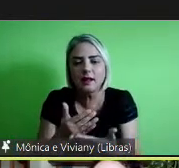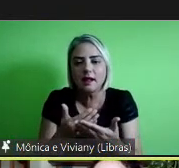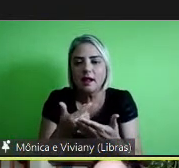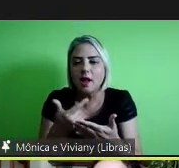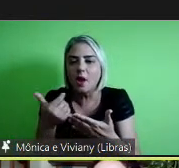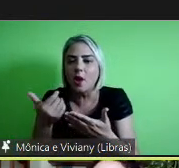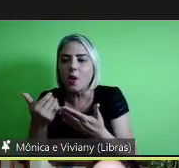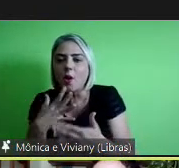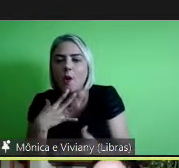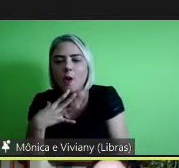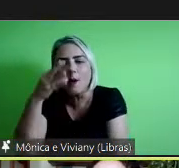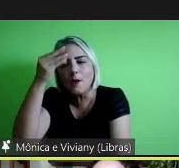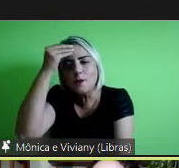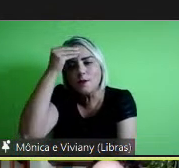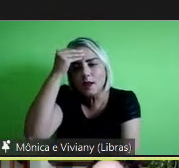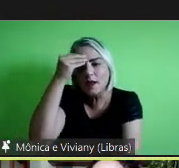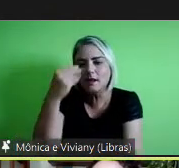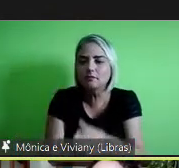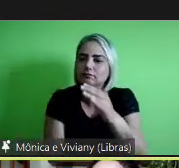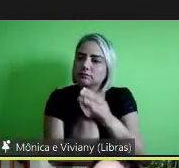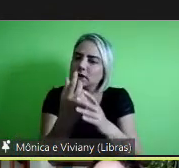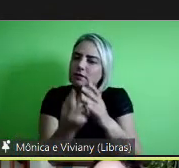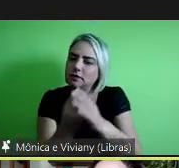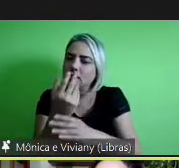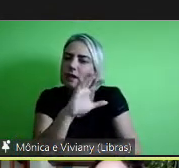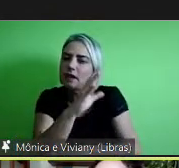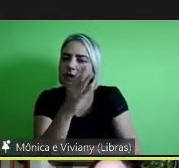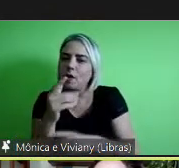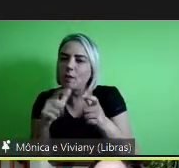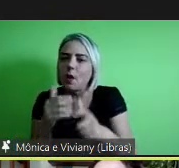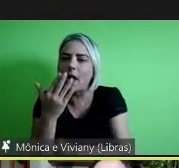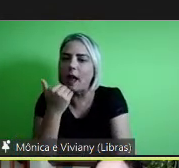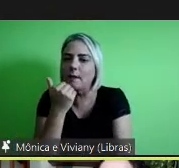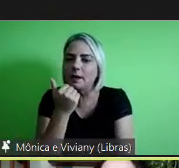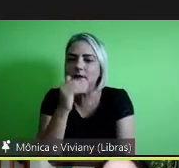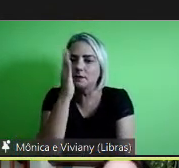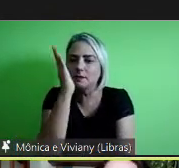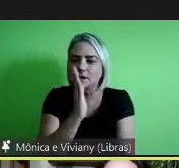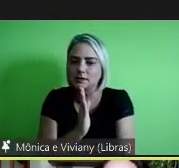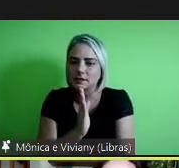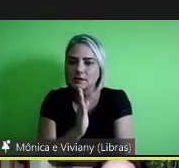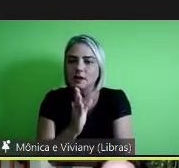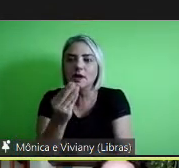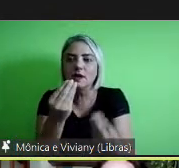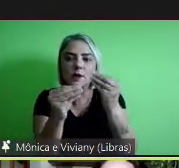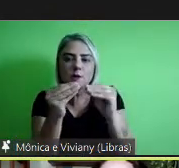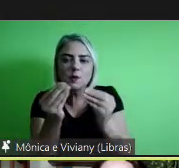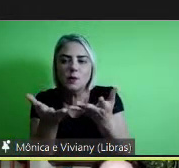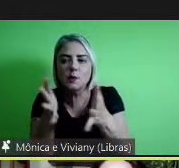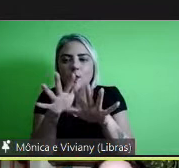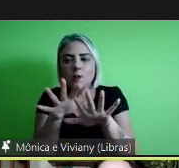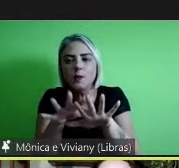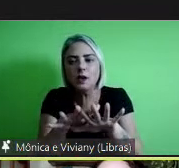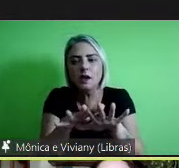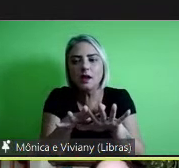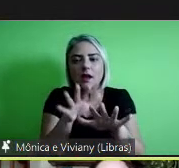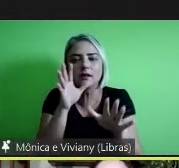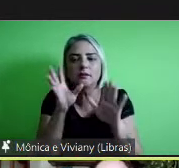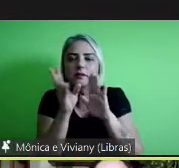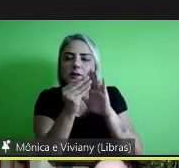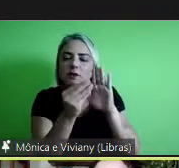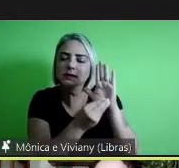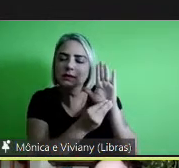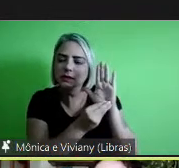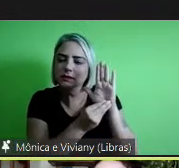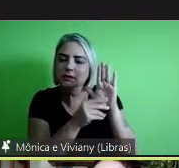could make use from different sources that talked about food environment in Brazil